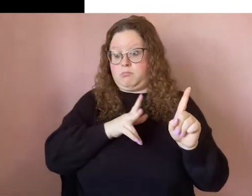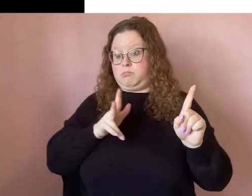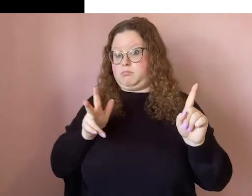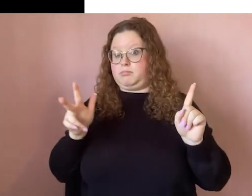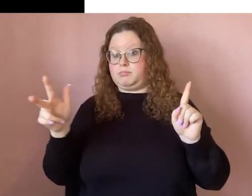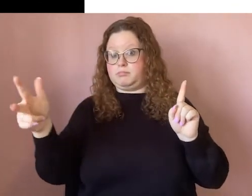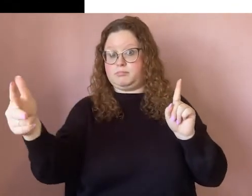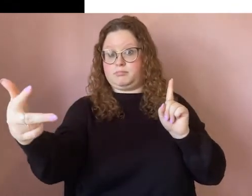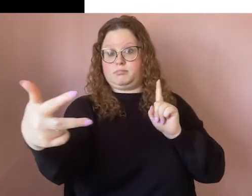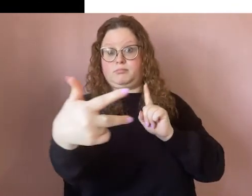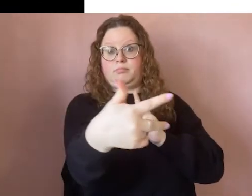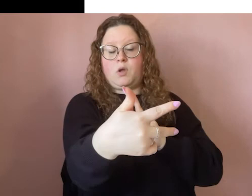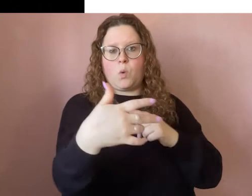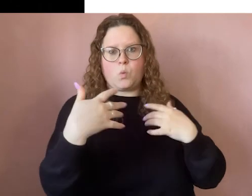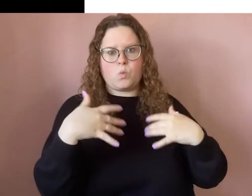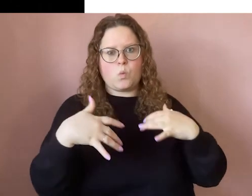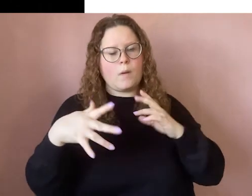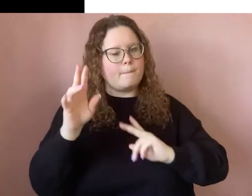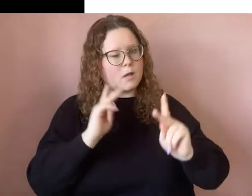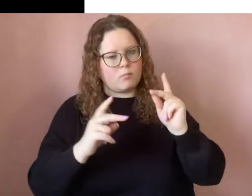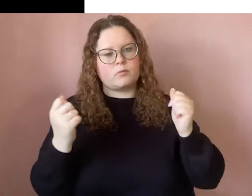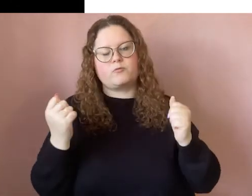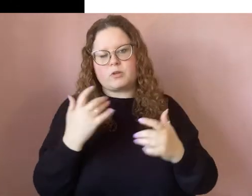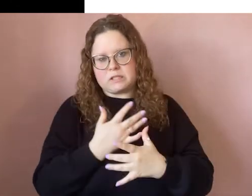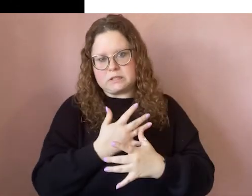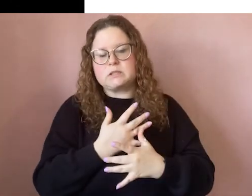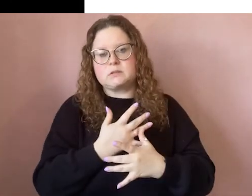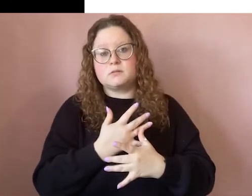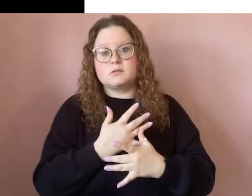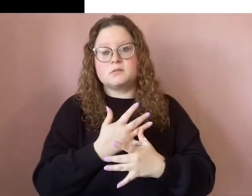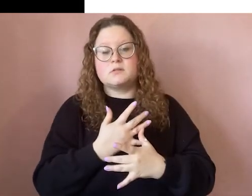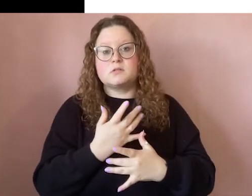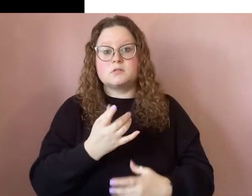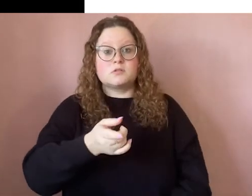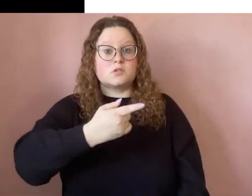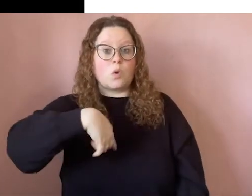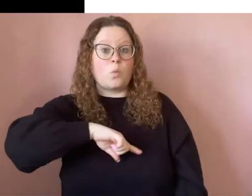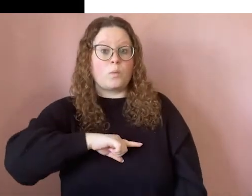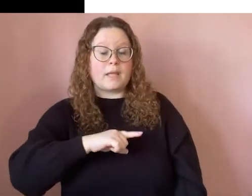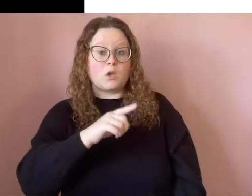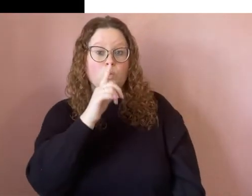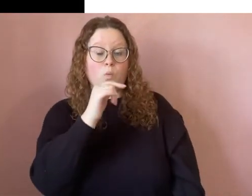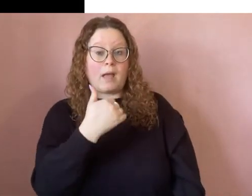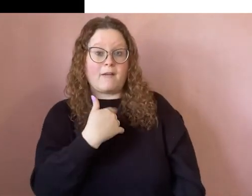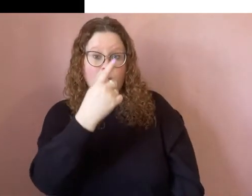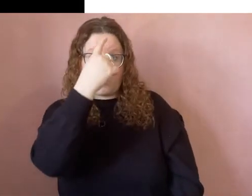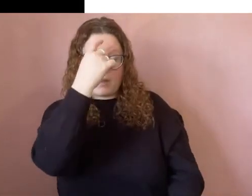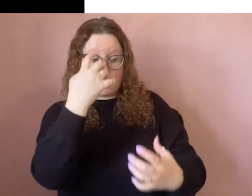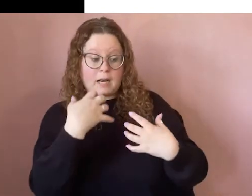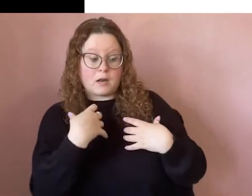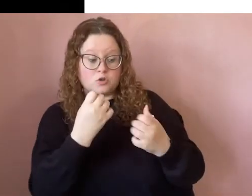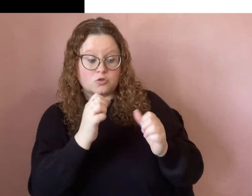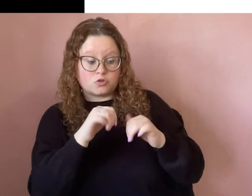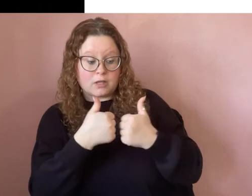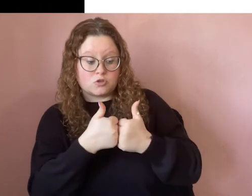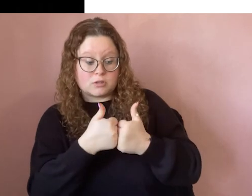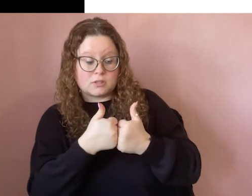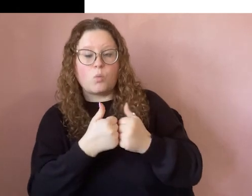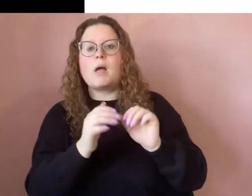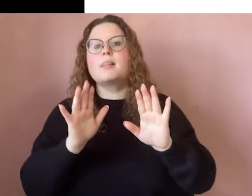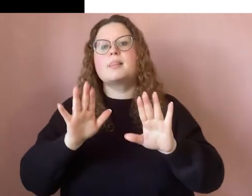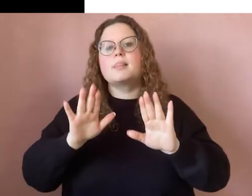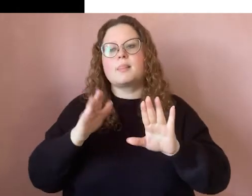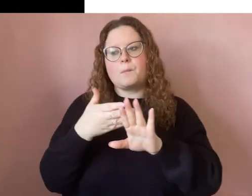And he showed that it didn't have to keep you back. And as the years went by and as the cure, the vaccine for